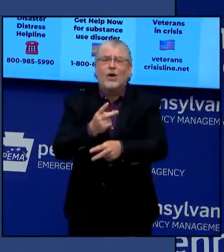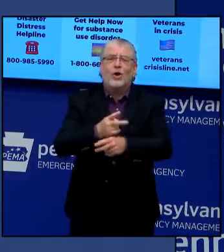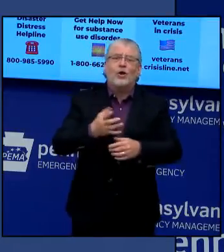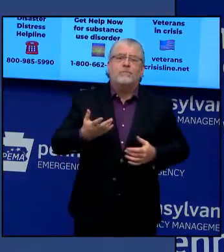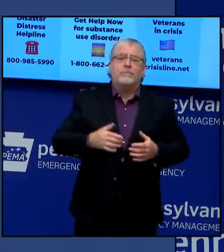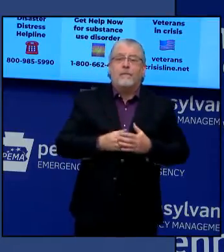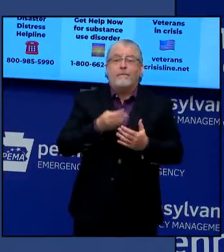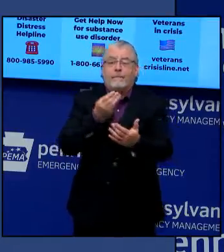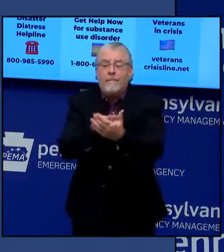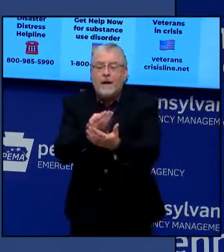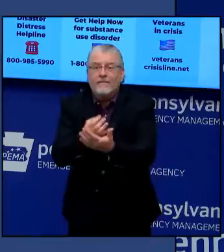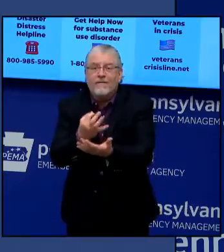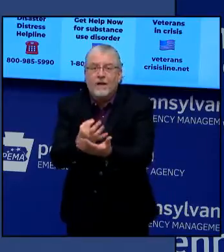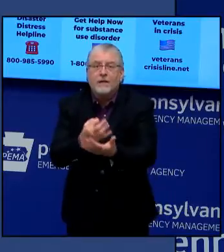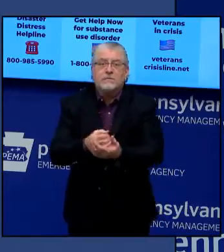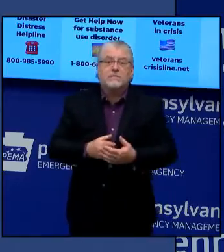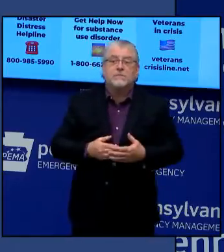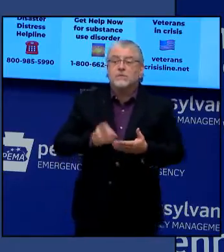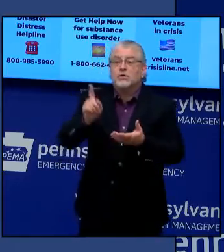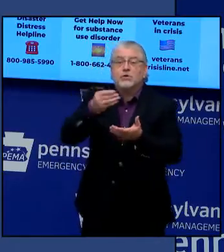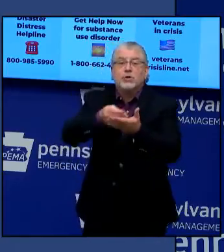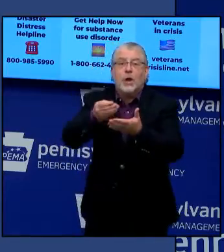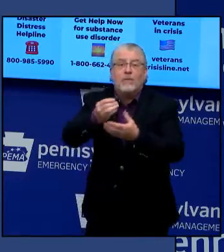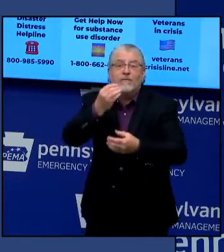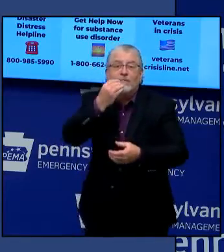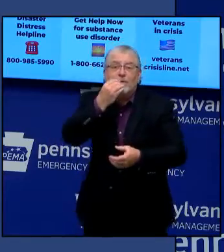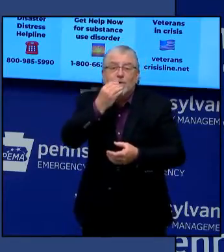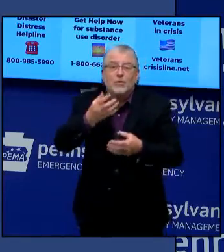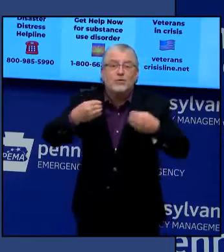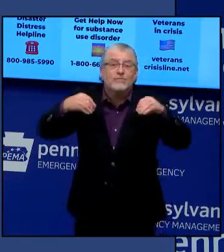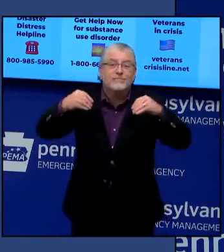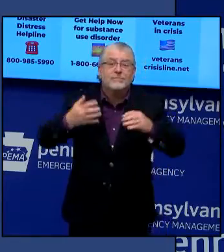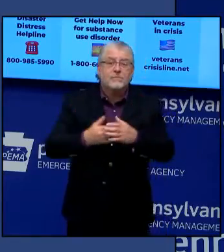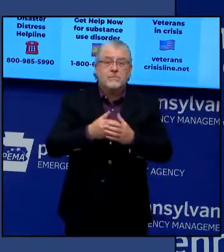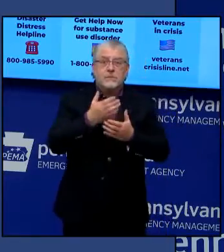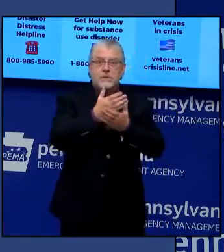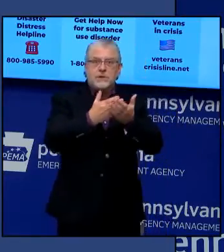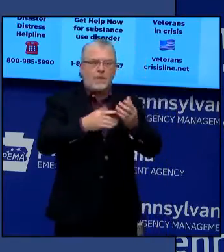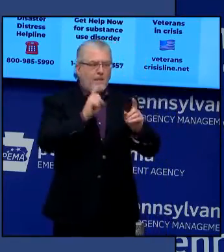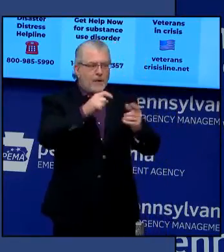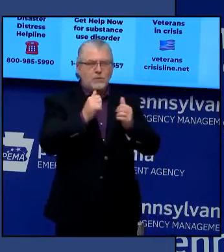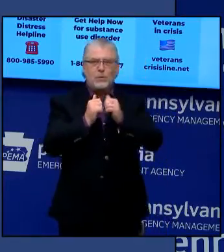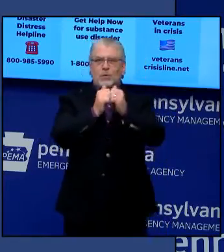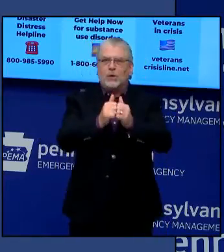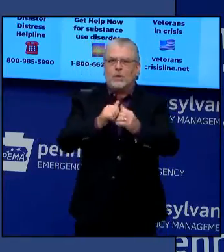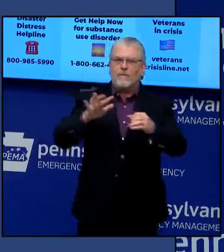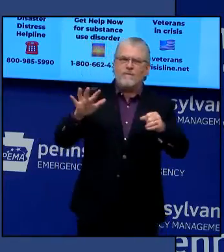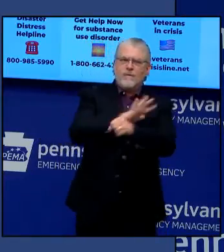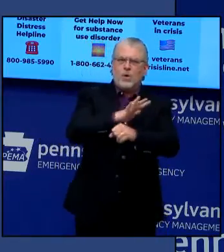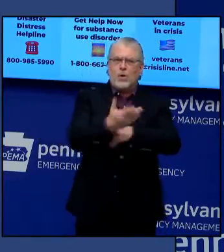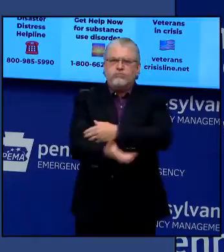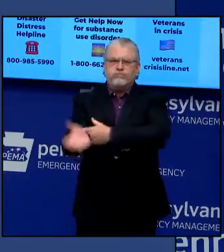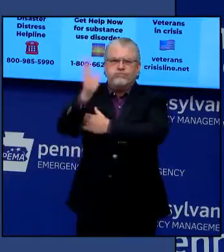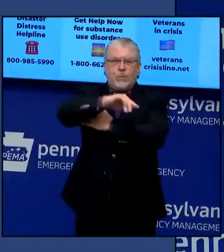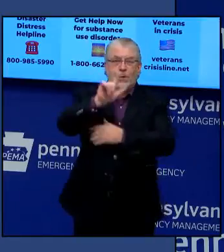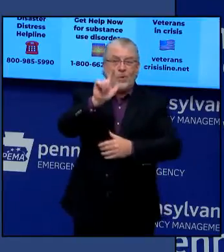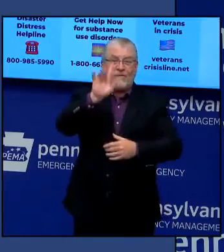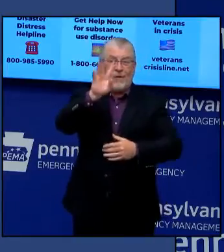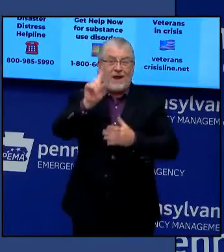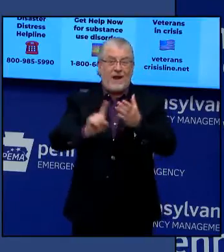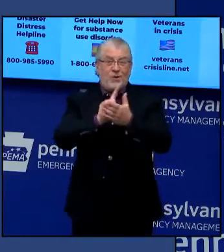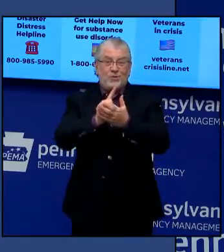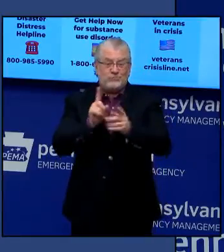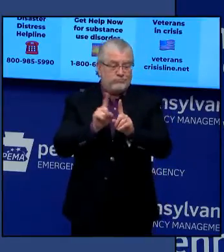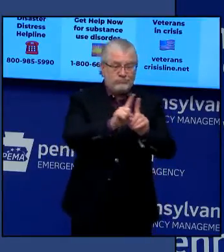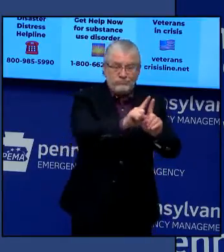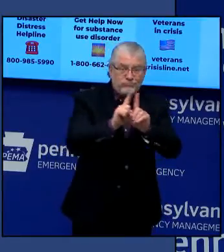24-hour care, and some are able to live on their own with support. The families who care for them, who rely on support